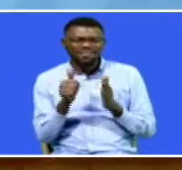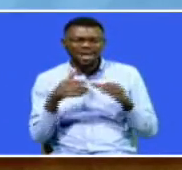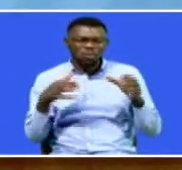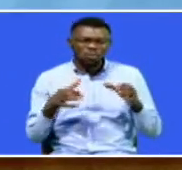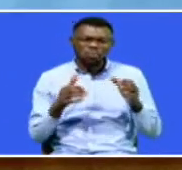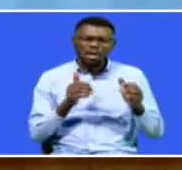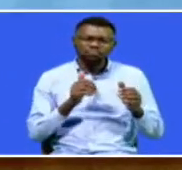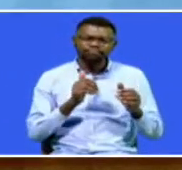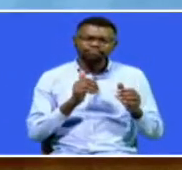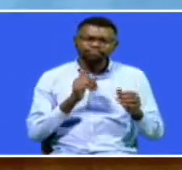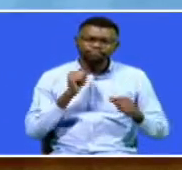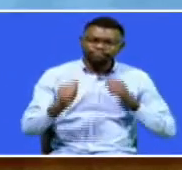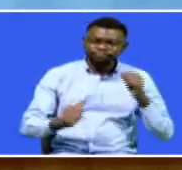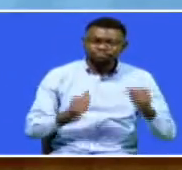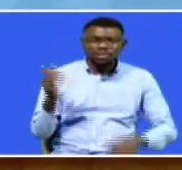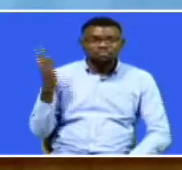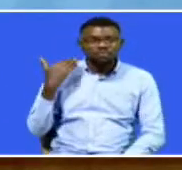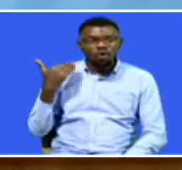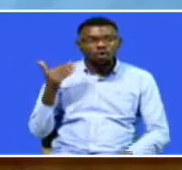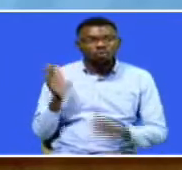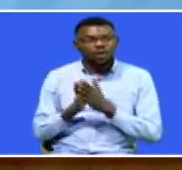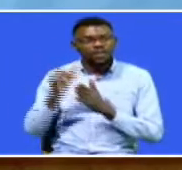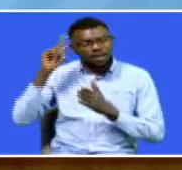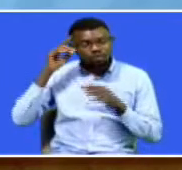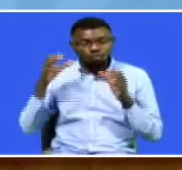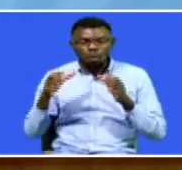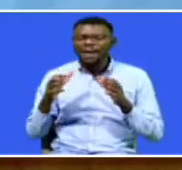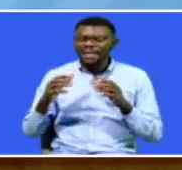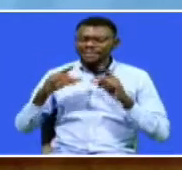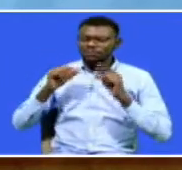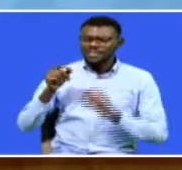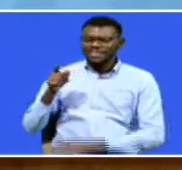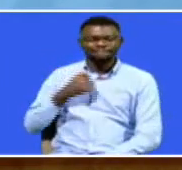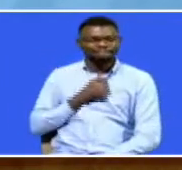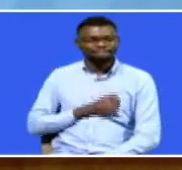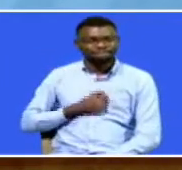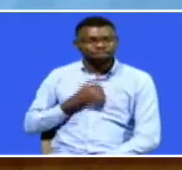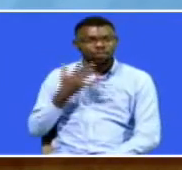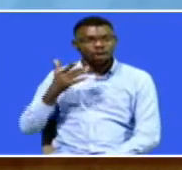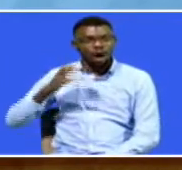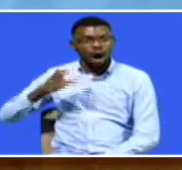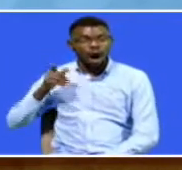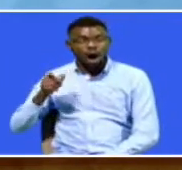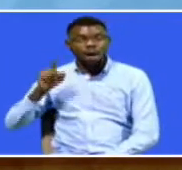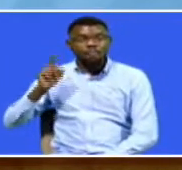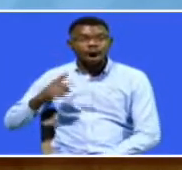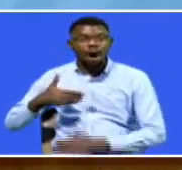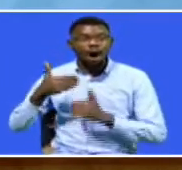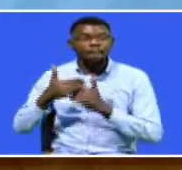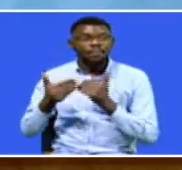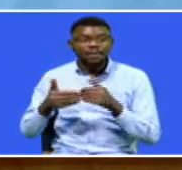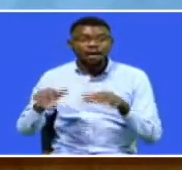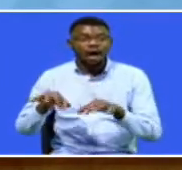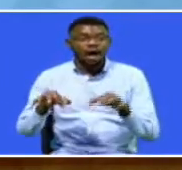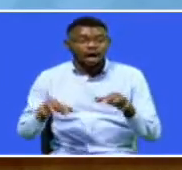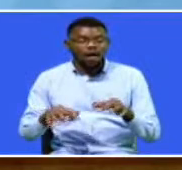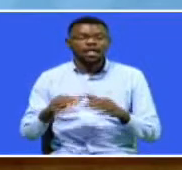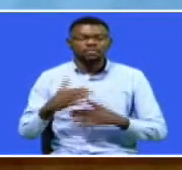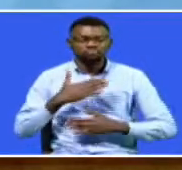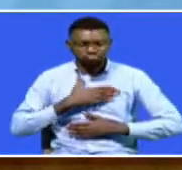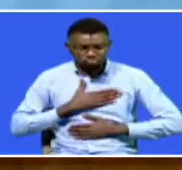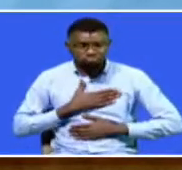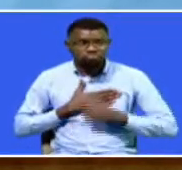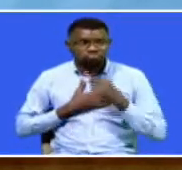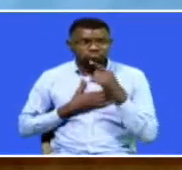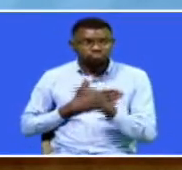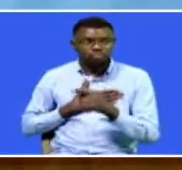government officials in paying tribute to Chuma, saying the county should build a stadium in his honor. Chuma competed at